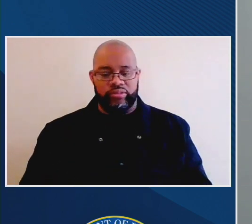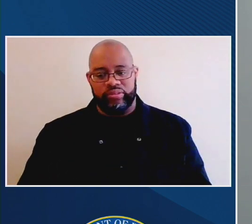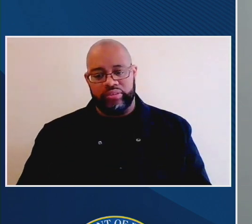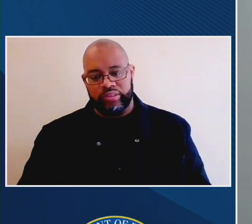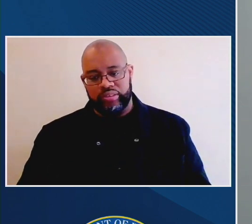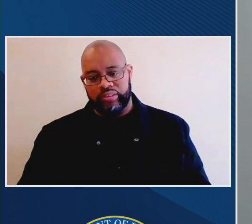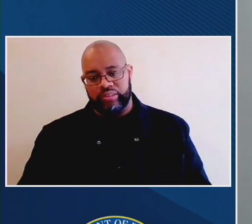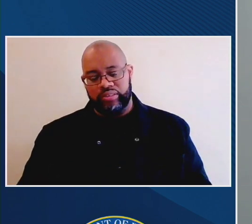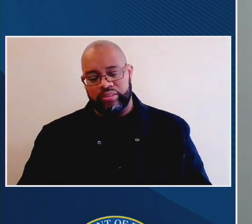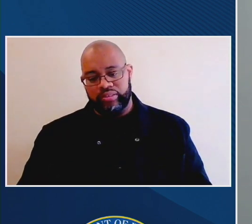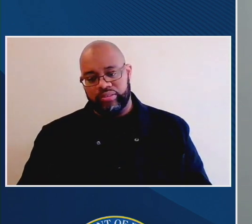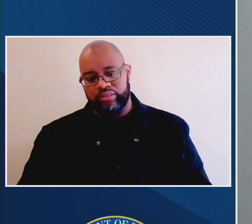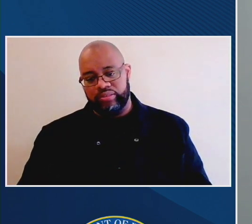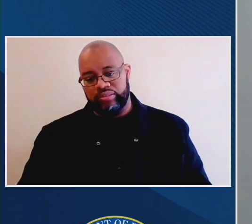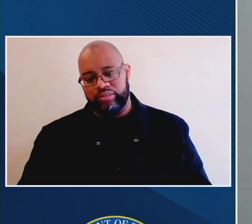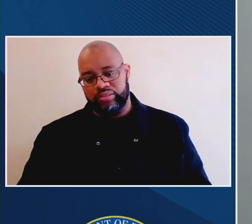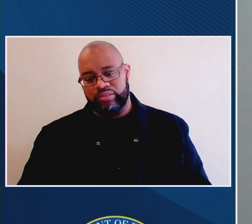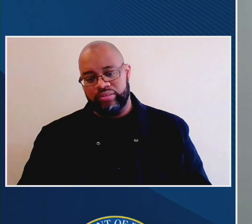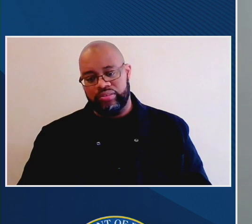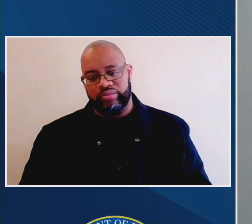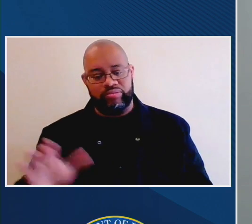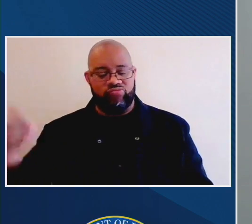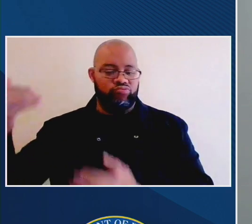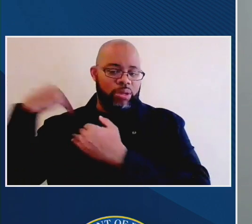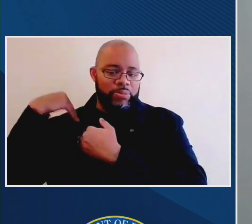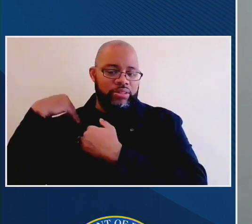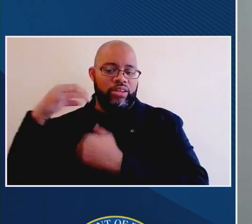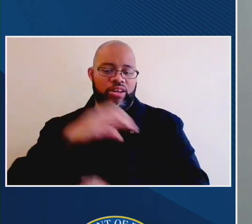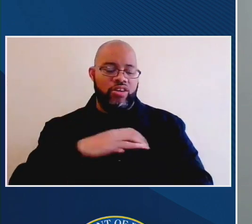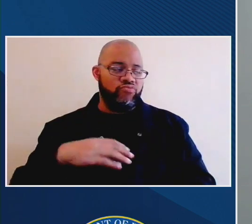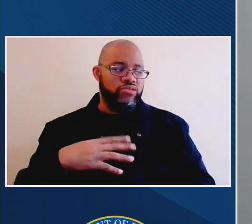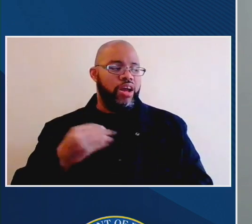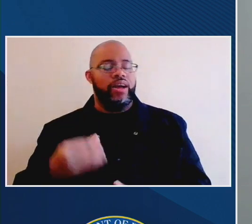opportunity to weigh in and give some thoughts. We've looked at a proposal.